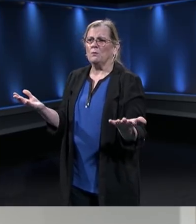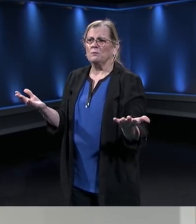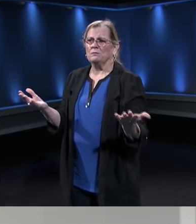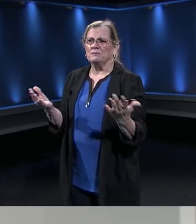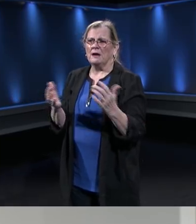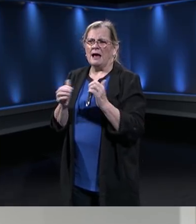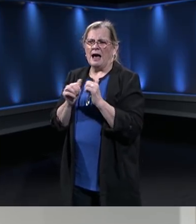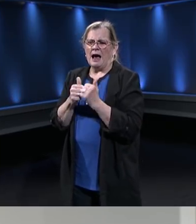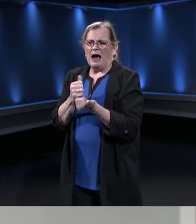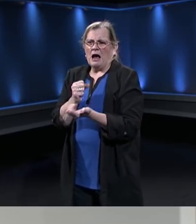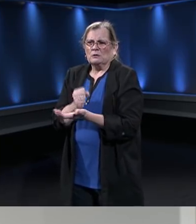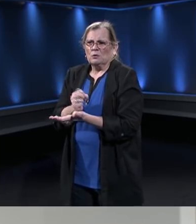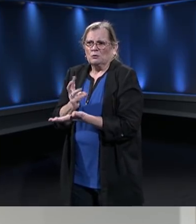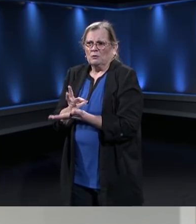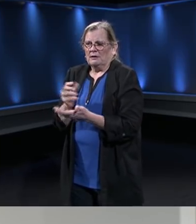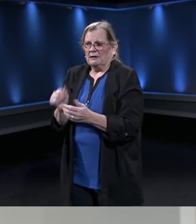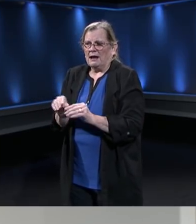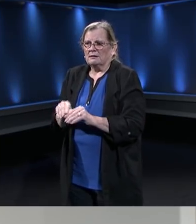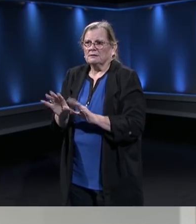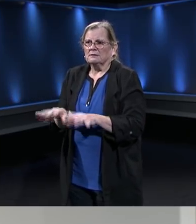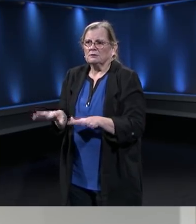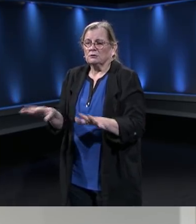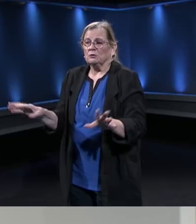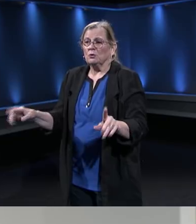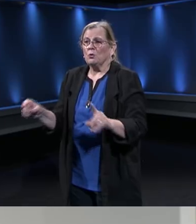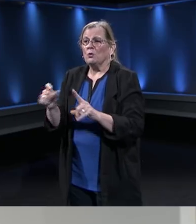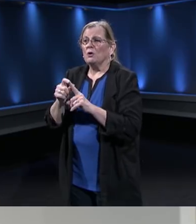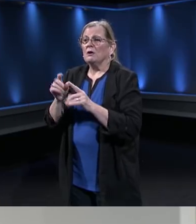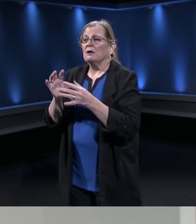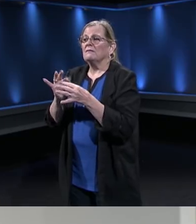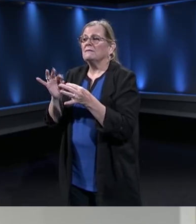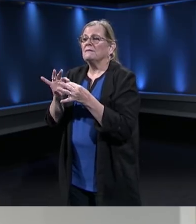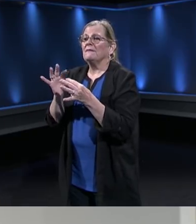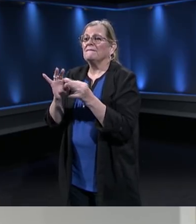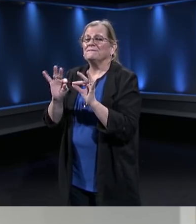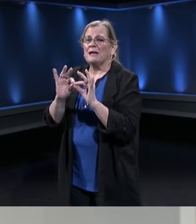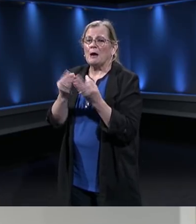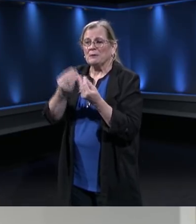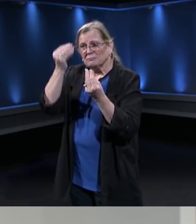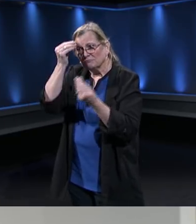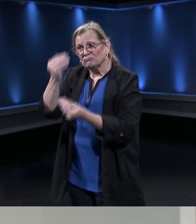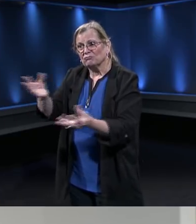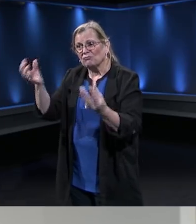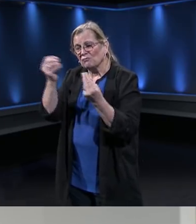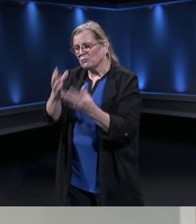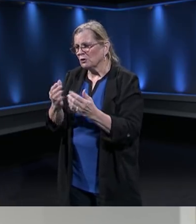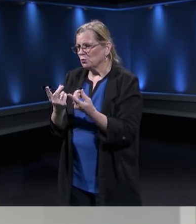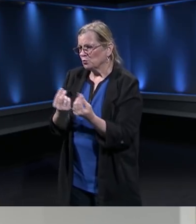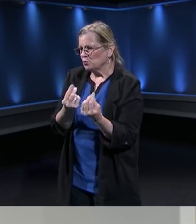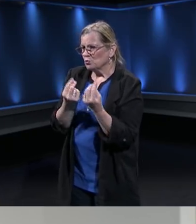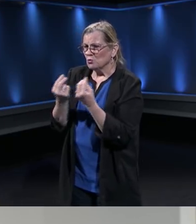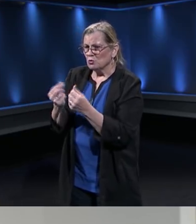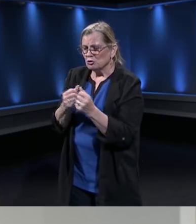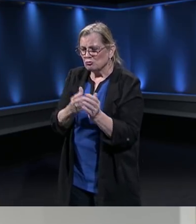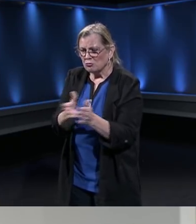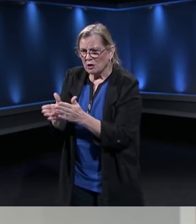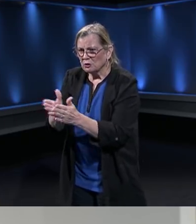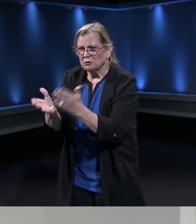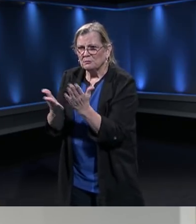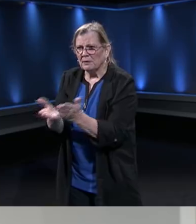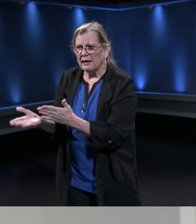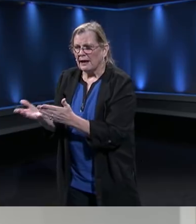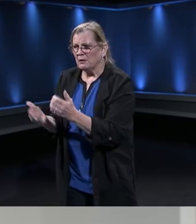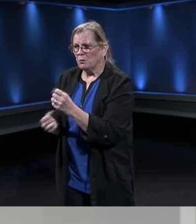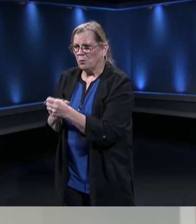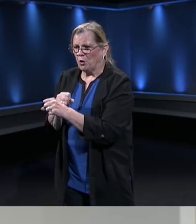the word out so that families know about all these great strategies and these great opportunities to really have these kind of conversations with their